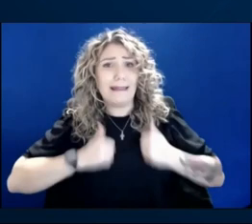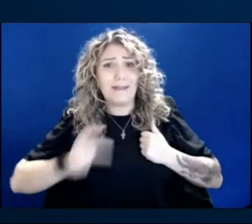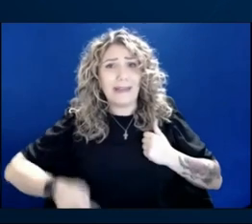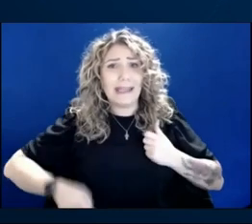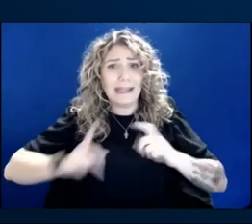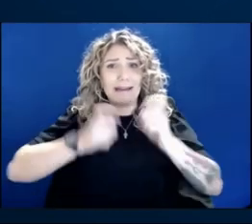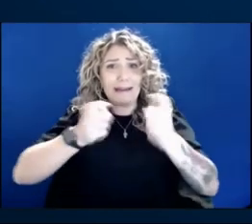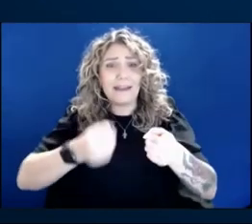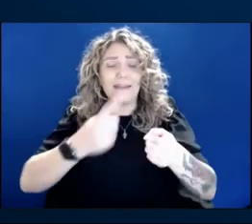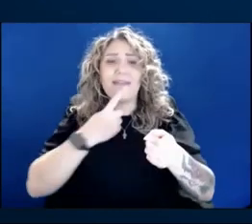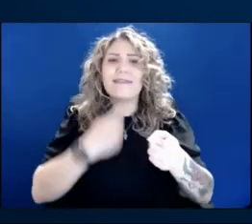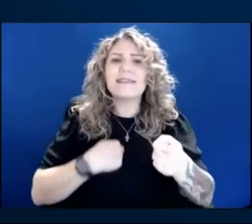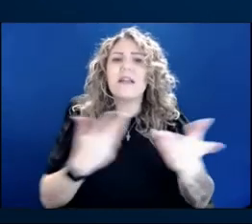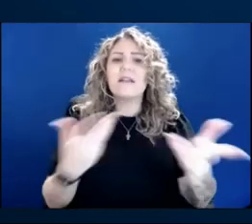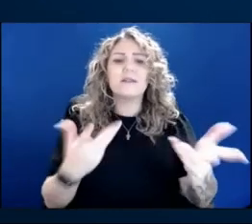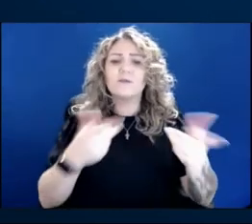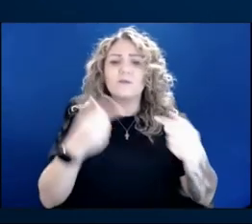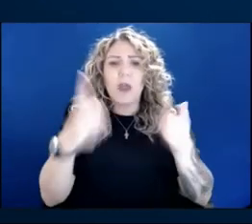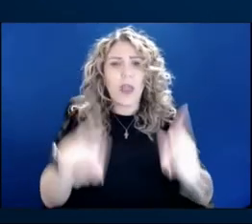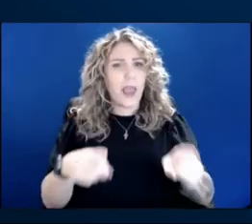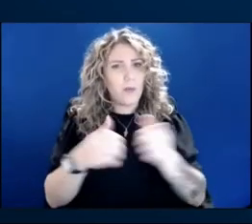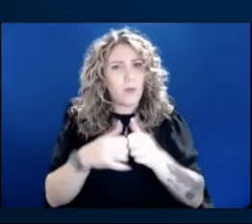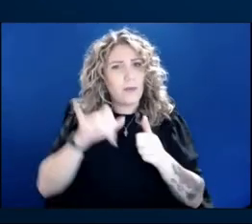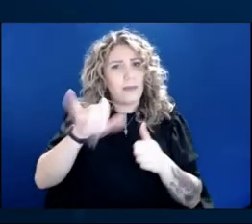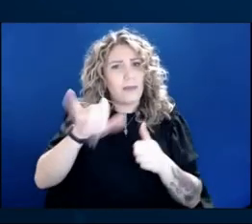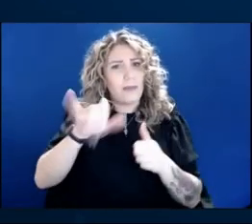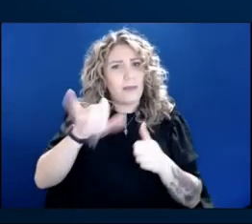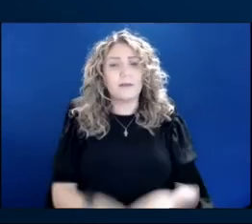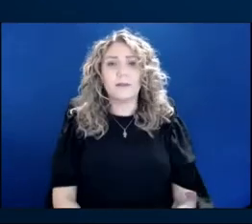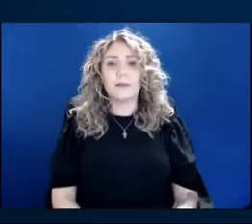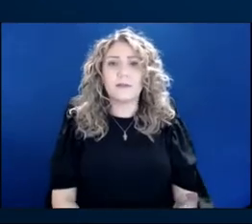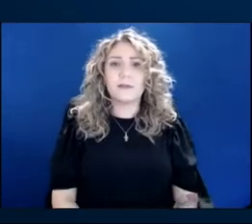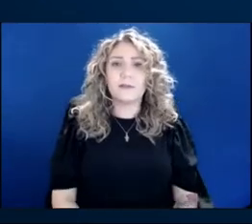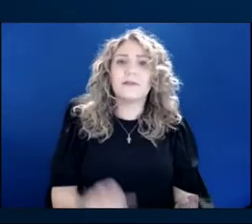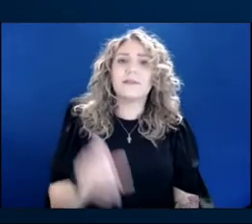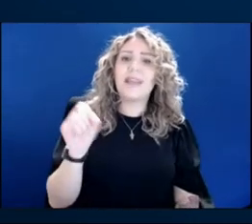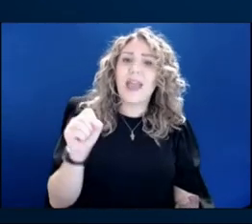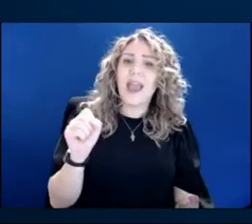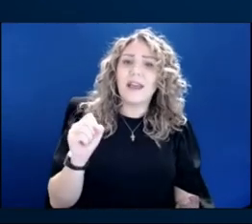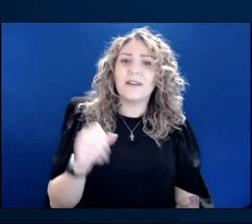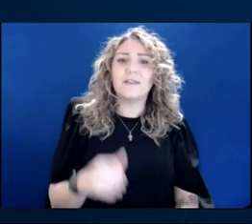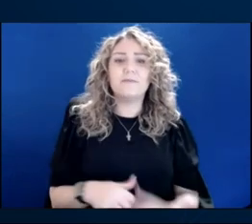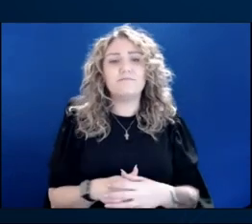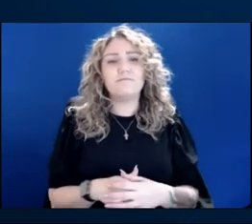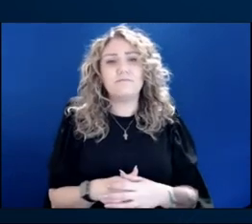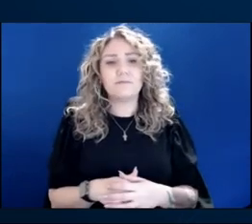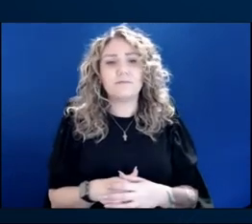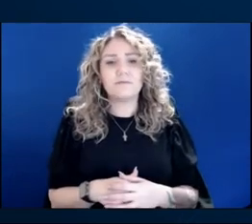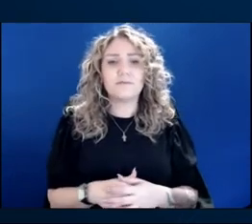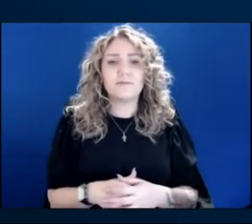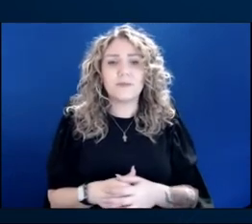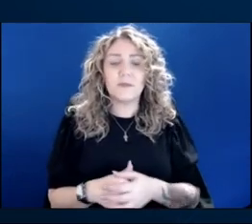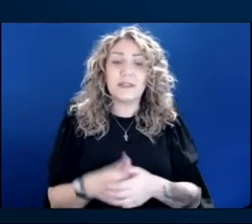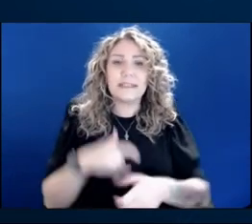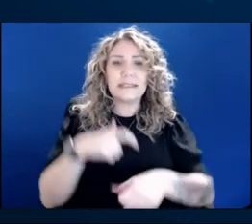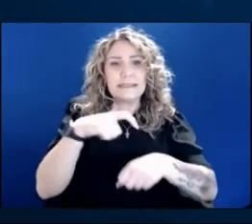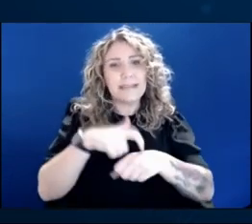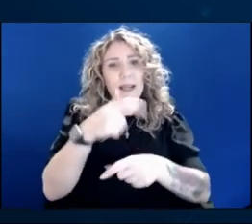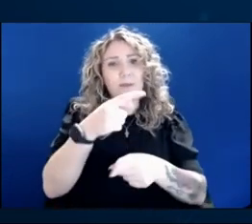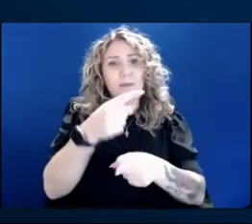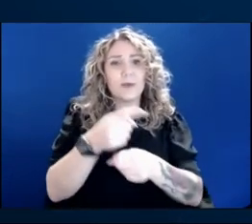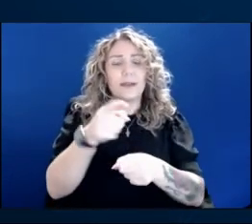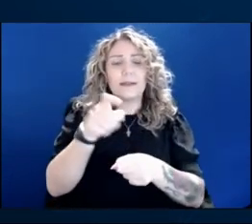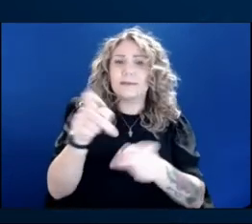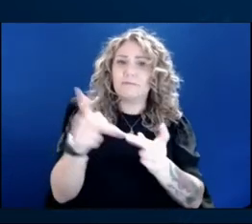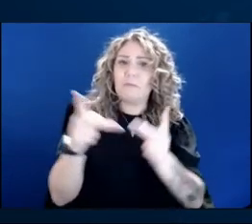went into that decision to do that. Well, yeah. So, you know, when the time was right to where we need to be placed on the